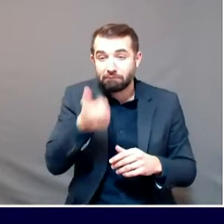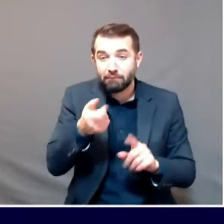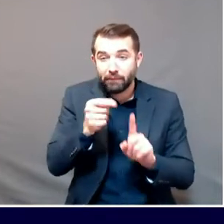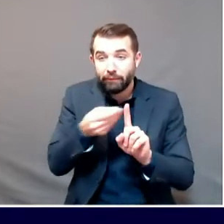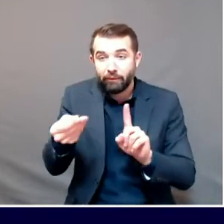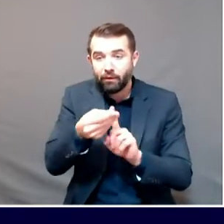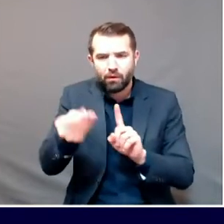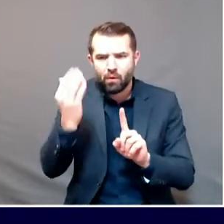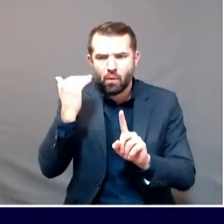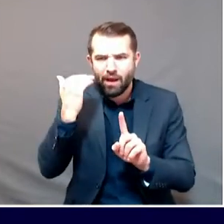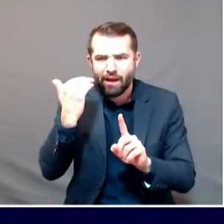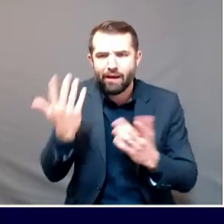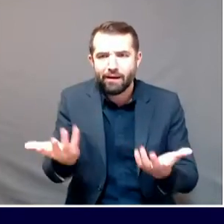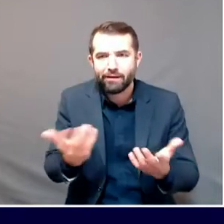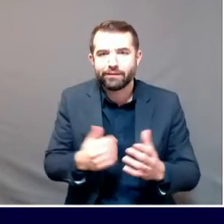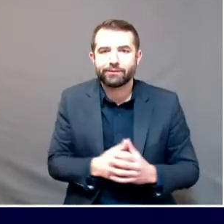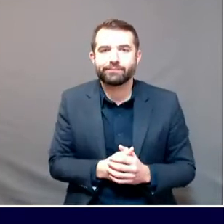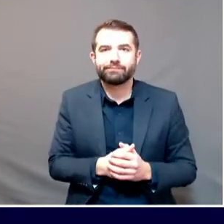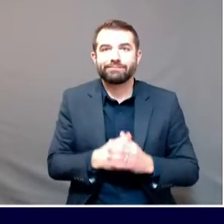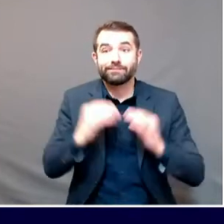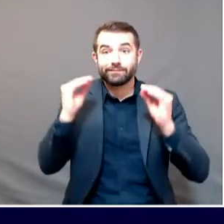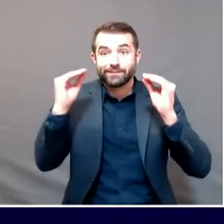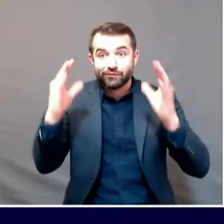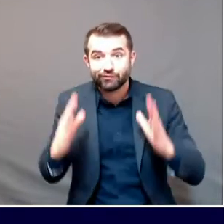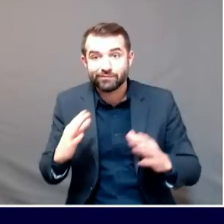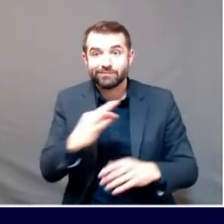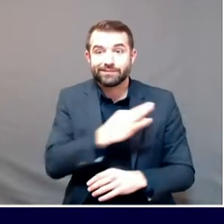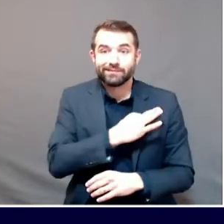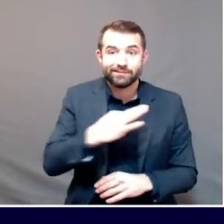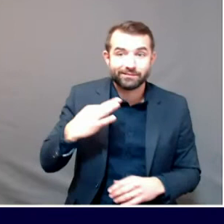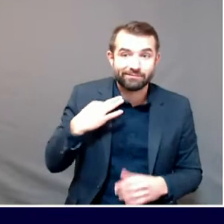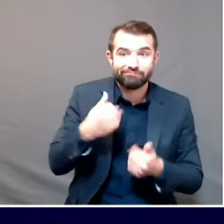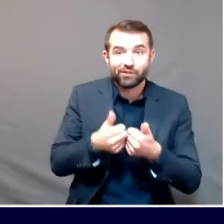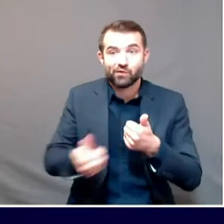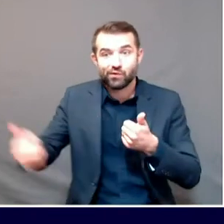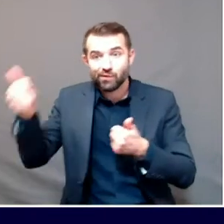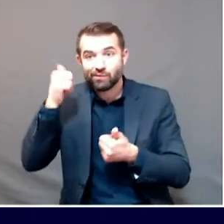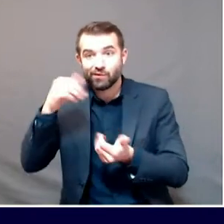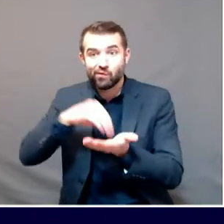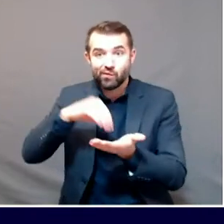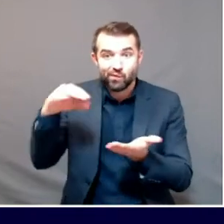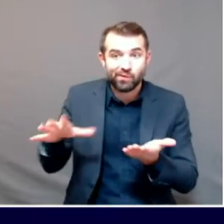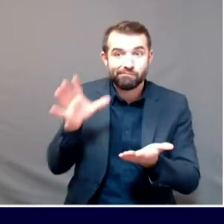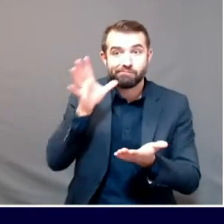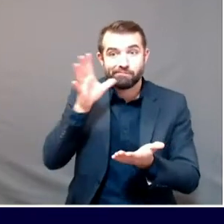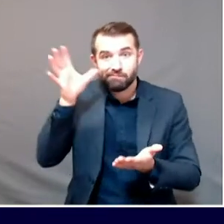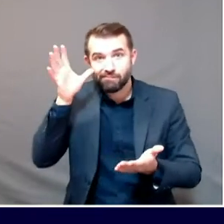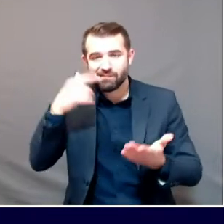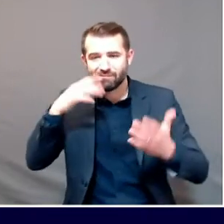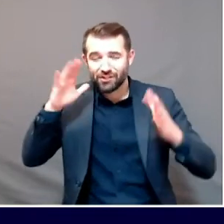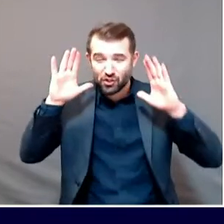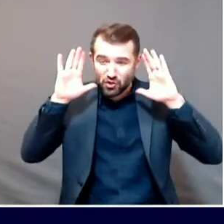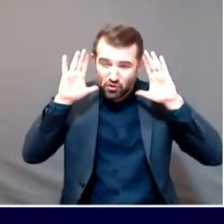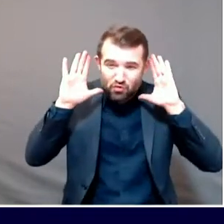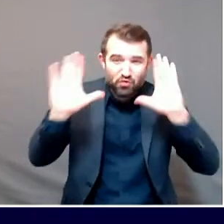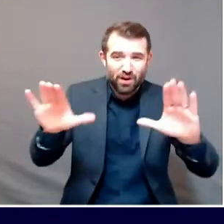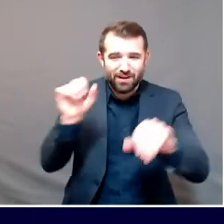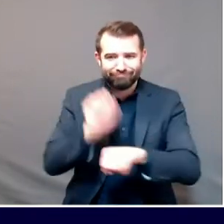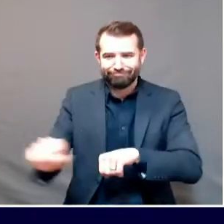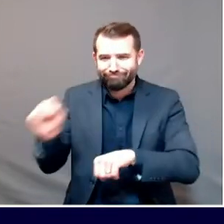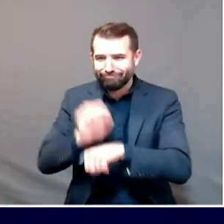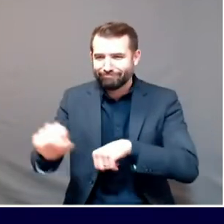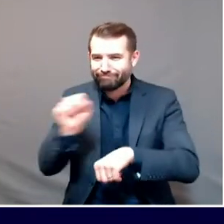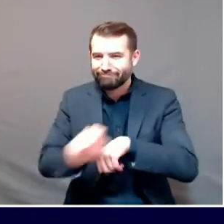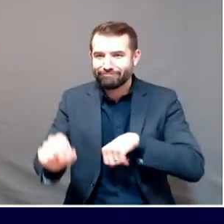faculty, staff members at school, as well as students and their parents, by doing things like keeping classrooms spaced apart, by